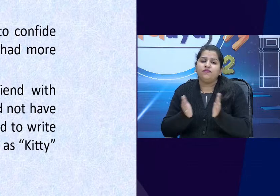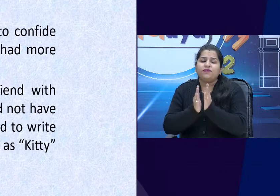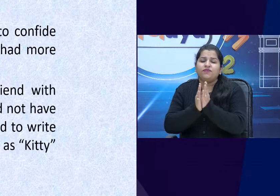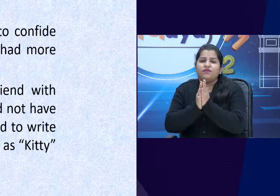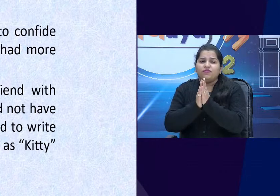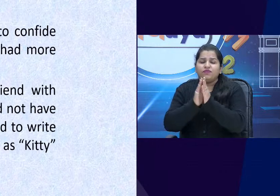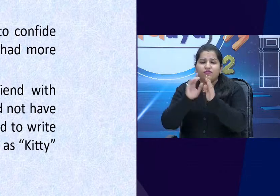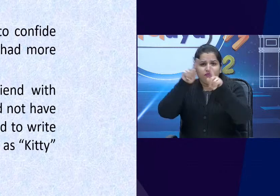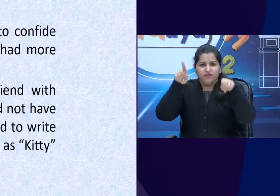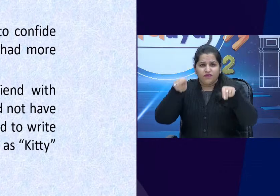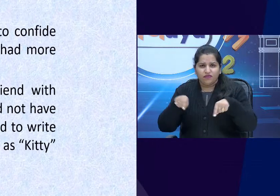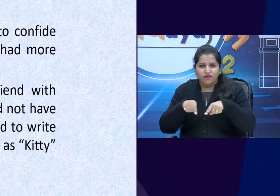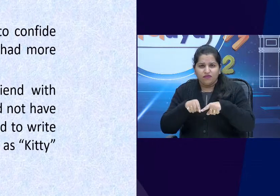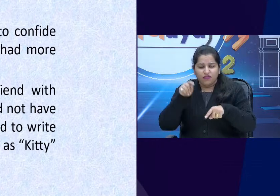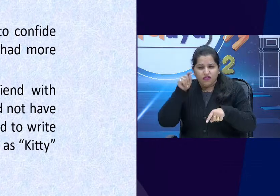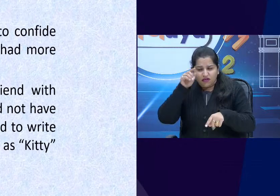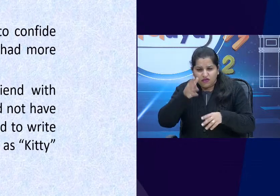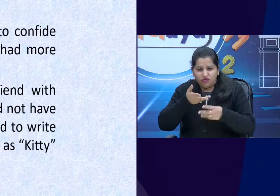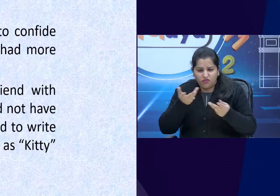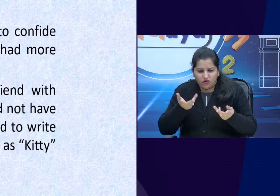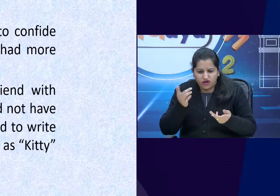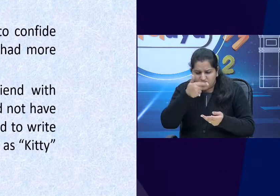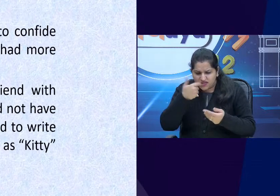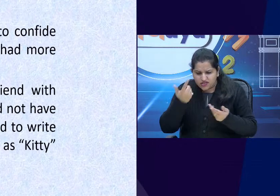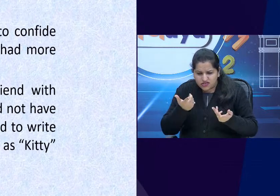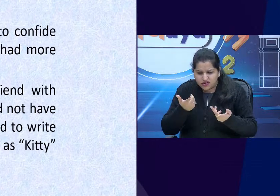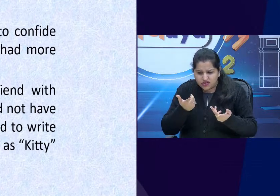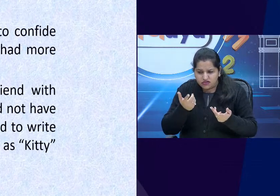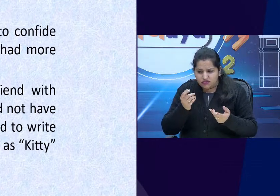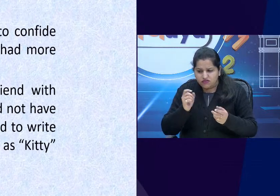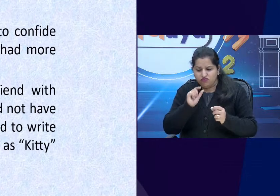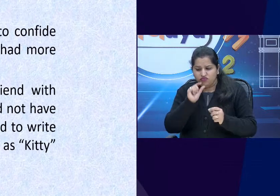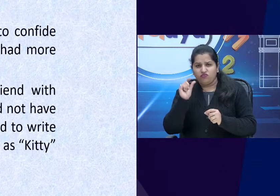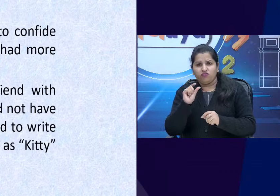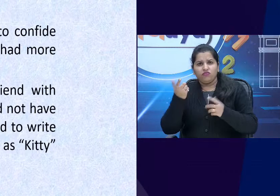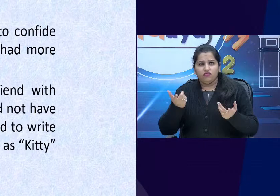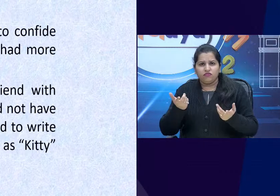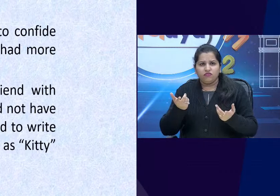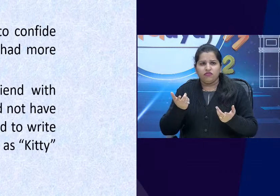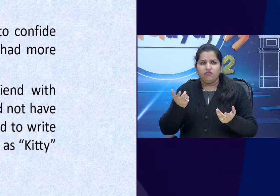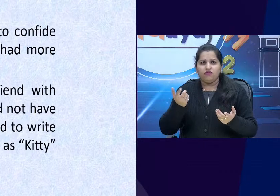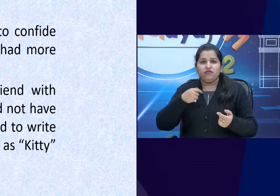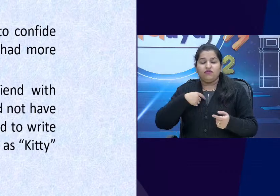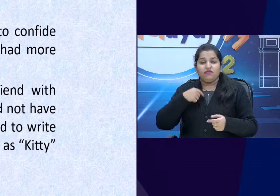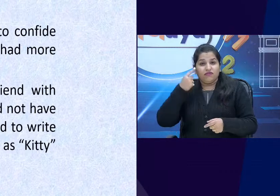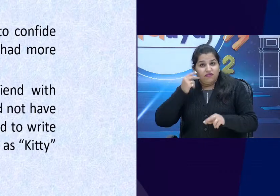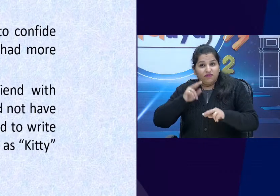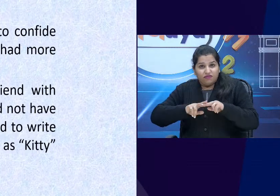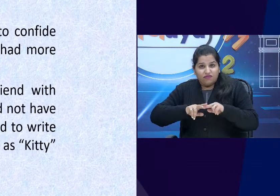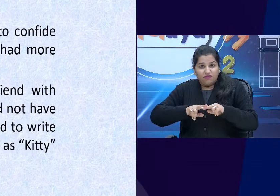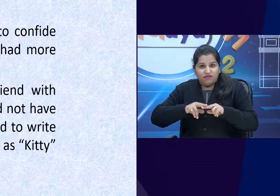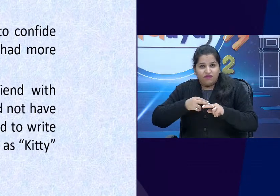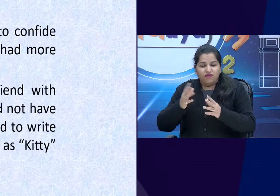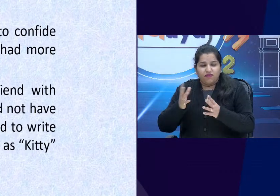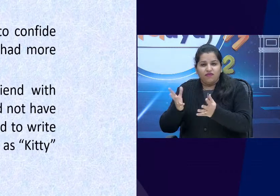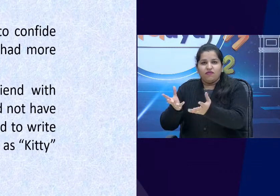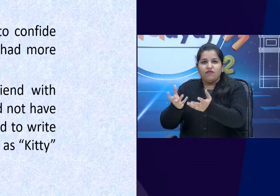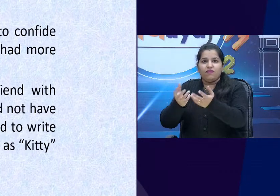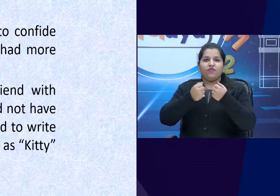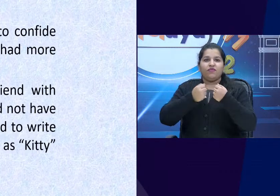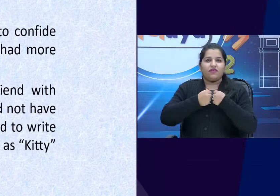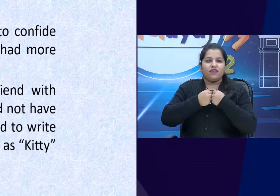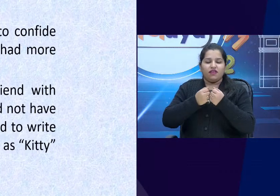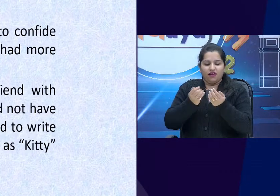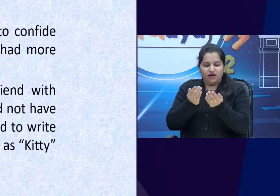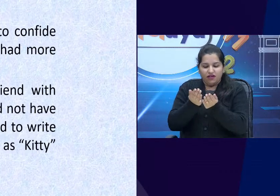have a strange experience. What is this? How can I? Similarly, when Anne got a diary from her father, she had